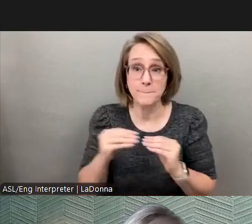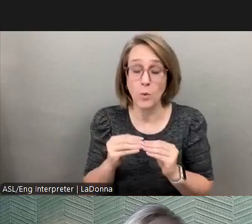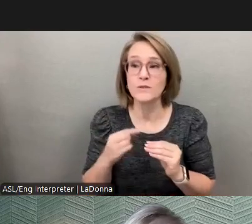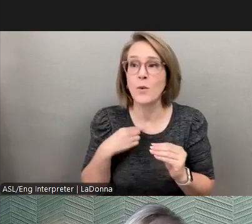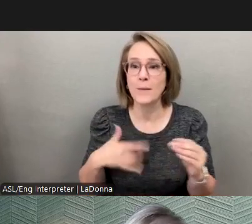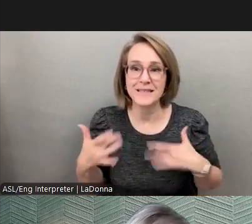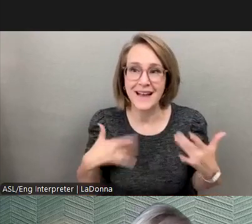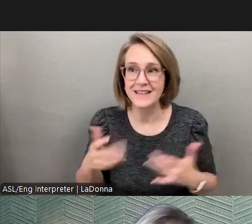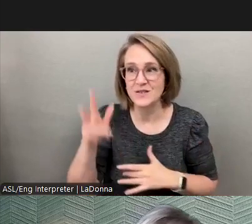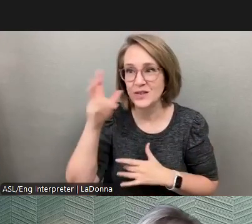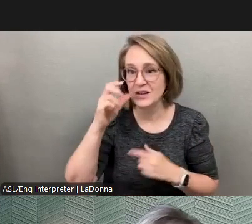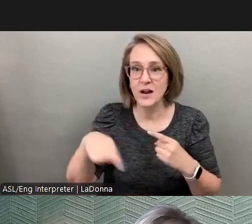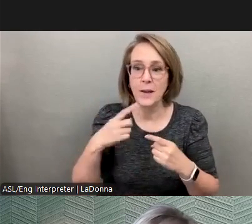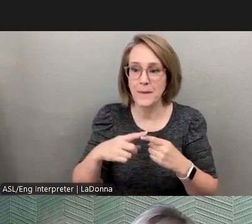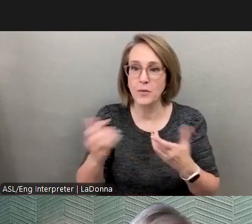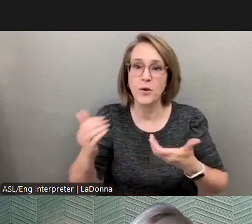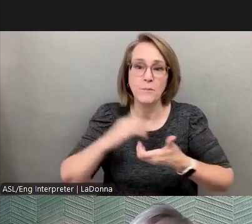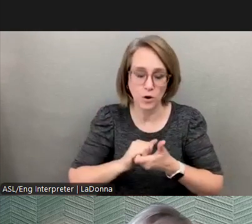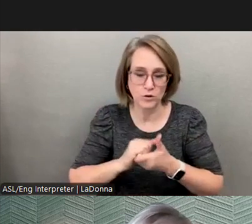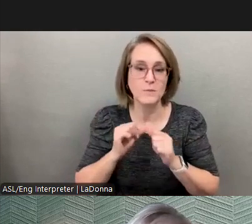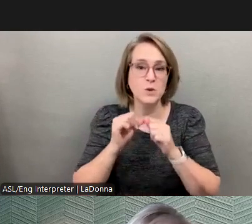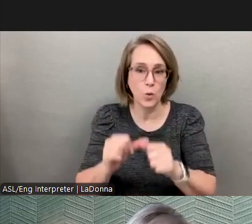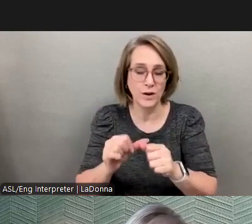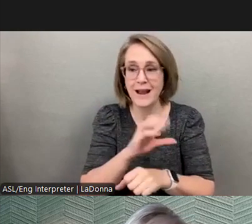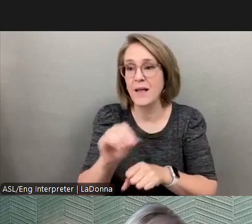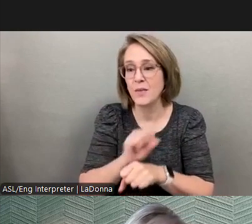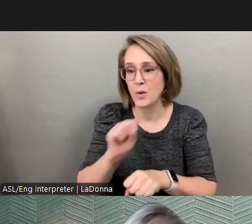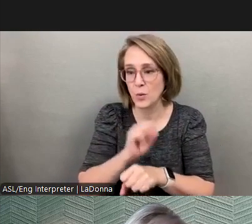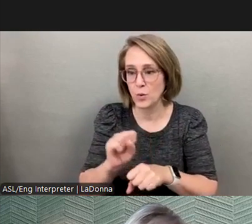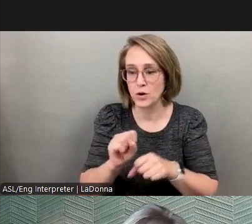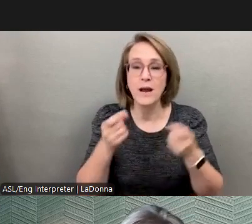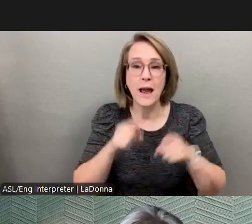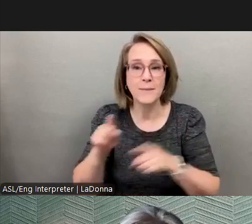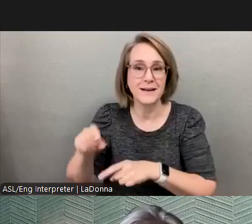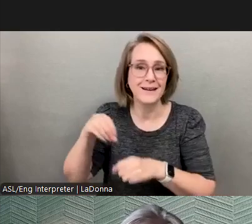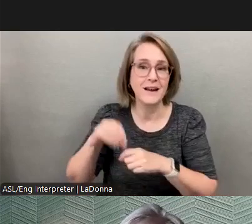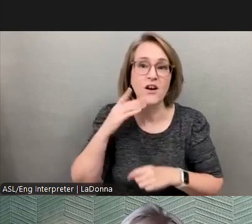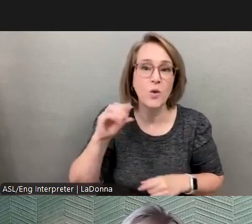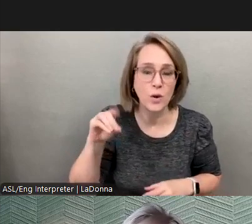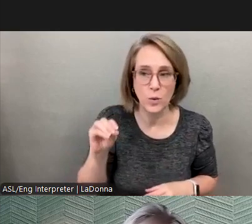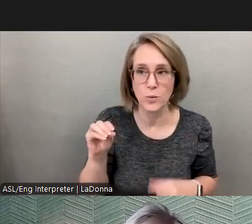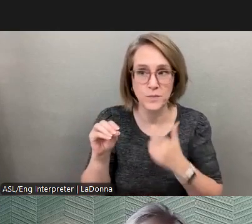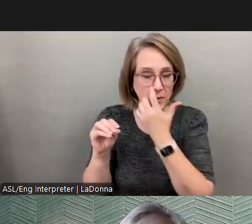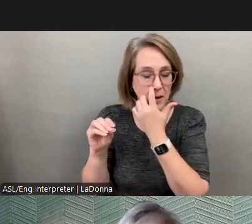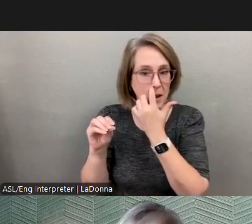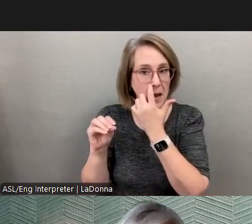to hear about the partnerships that are ongoing and the work that is done in Colorado. I want to